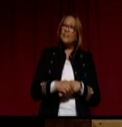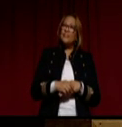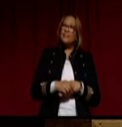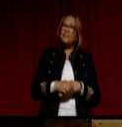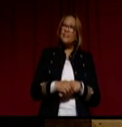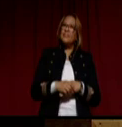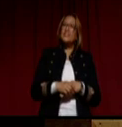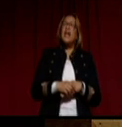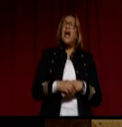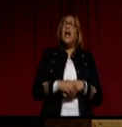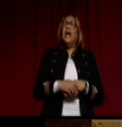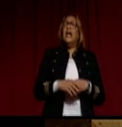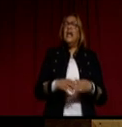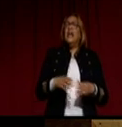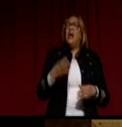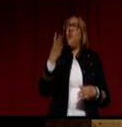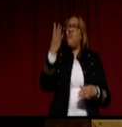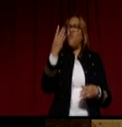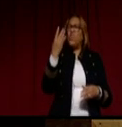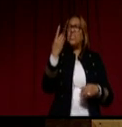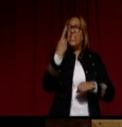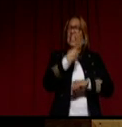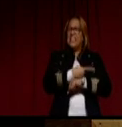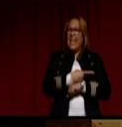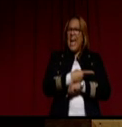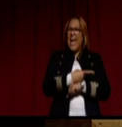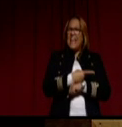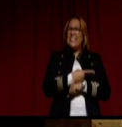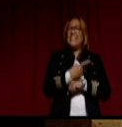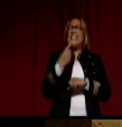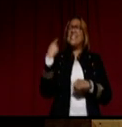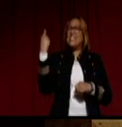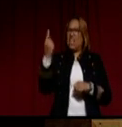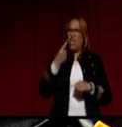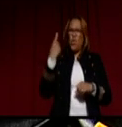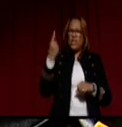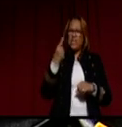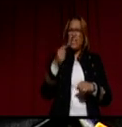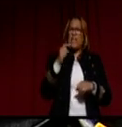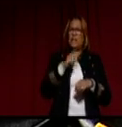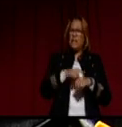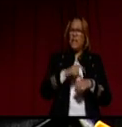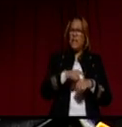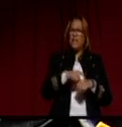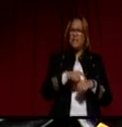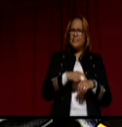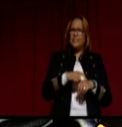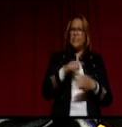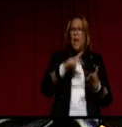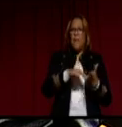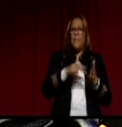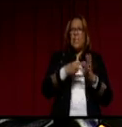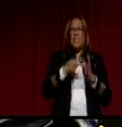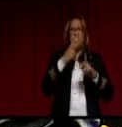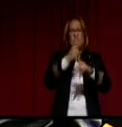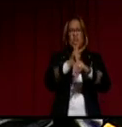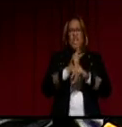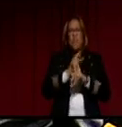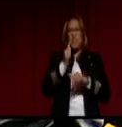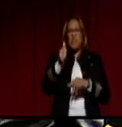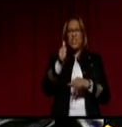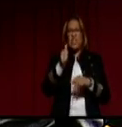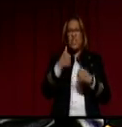Yeah, actually, you know, they're saying 14 days is the quarantine period, which means that you are keeping yourself away